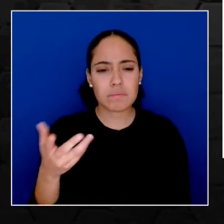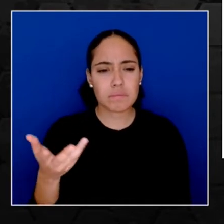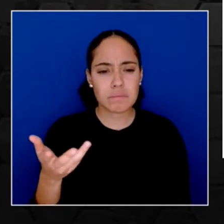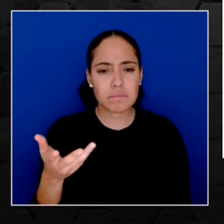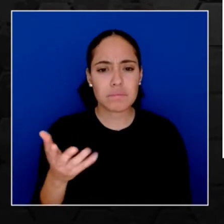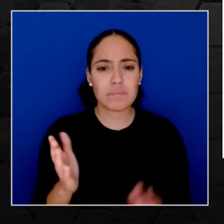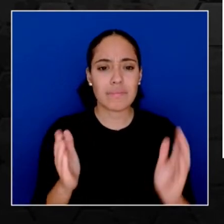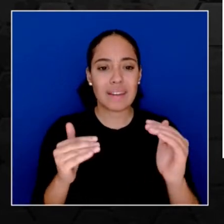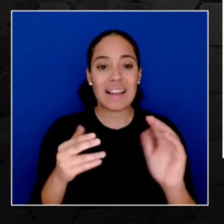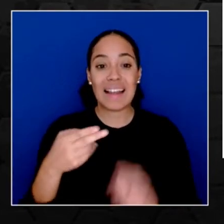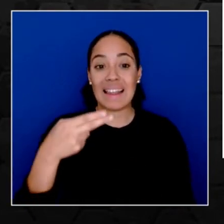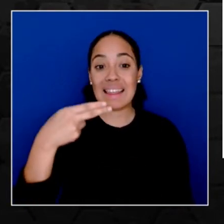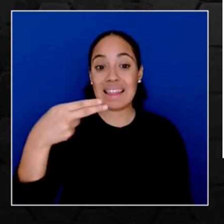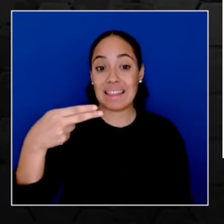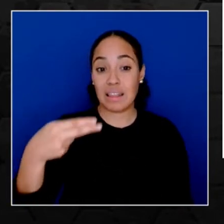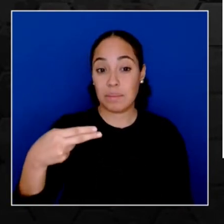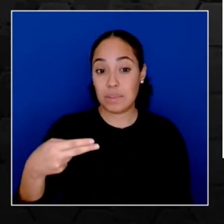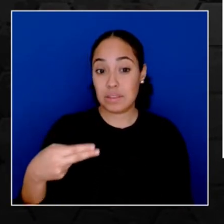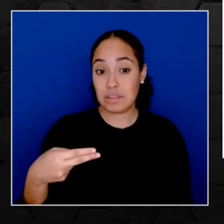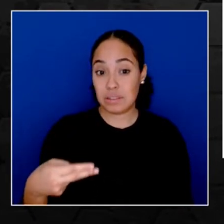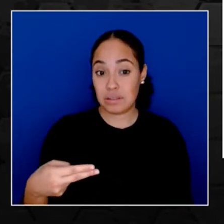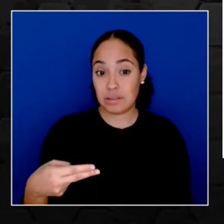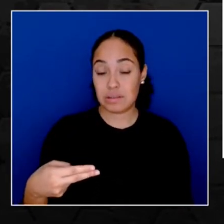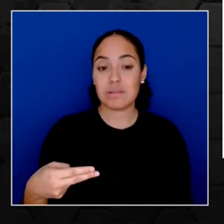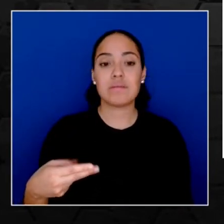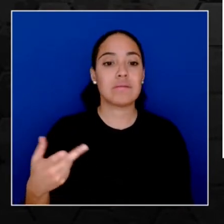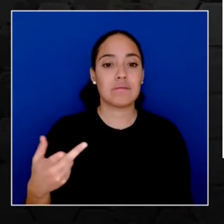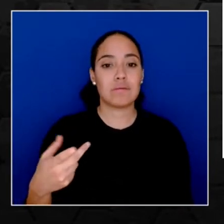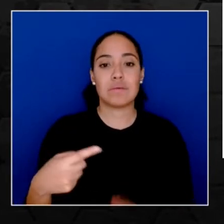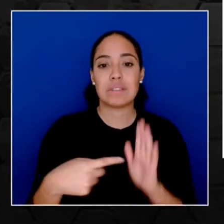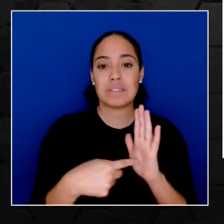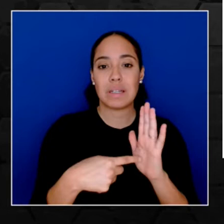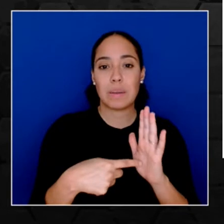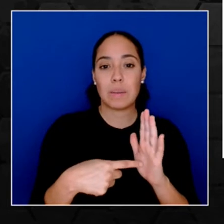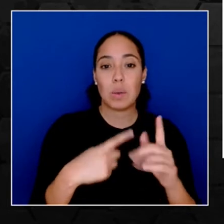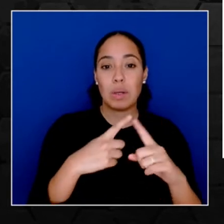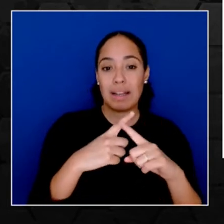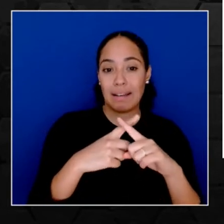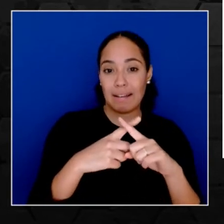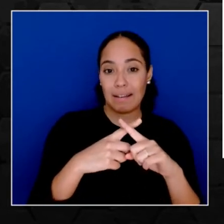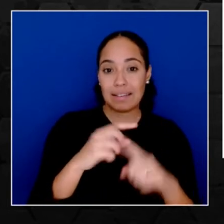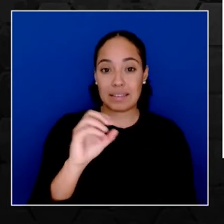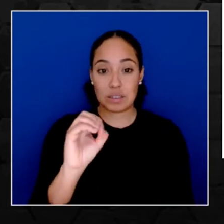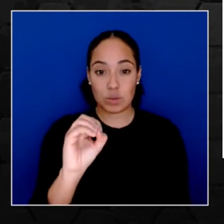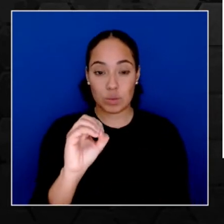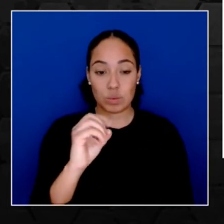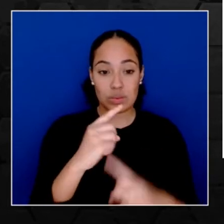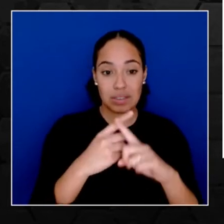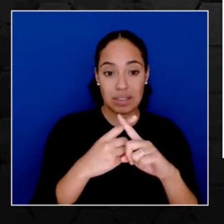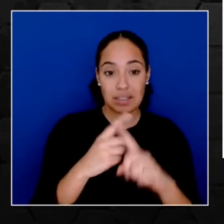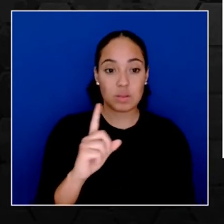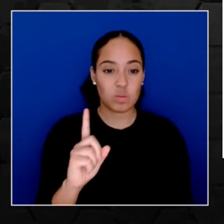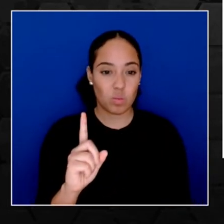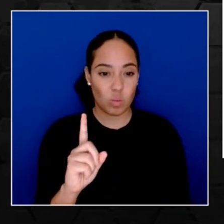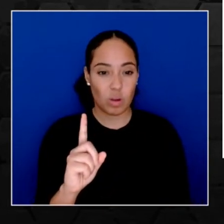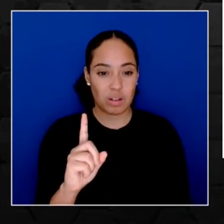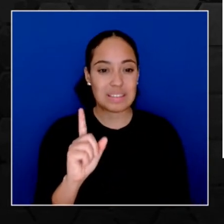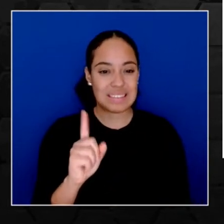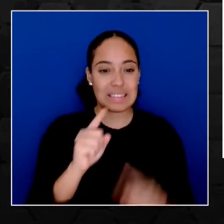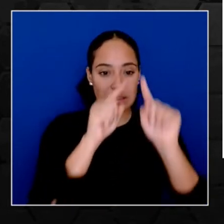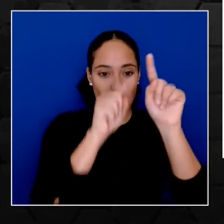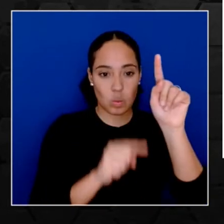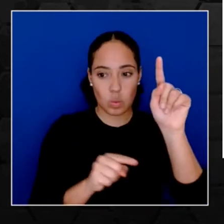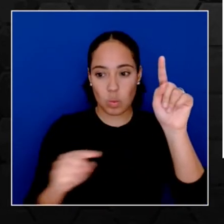means it can be, I'm taking an example like x0, x1. I'm taking in a coordinate of it. So what is the subtraction of labels mean? X0 minus